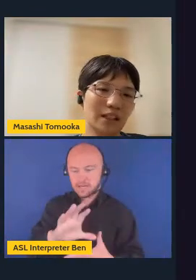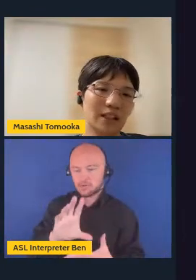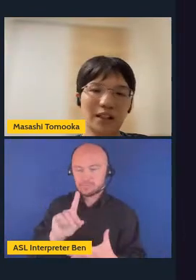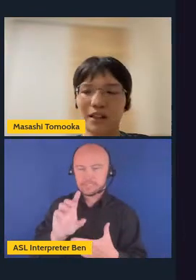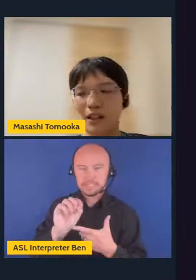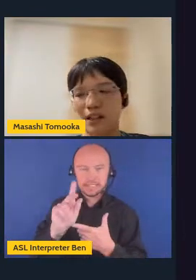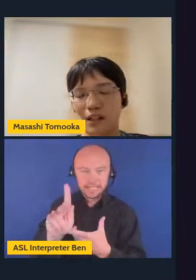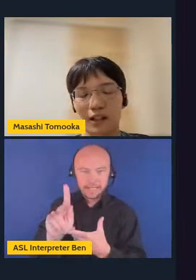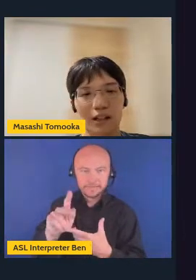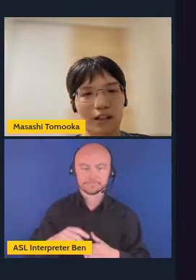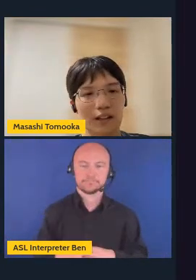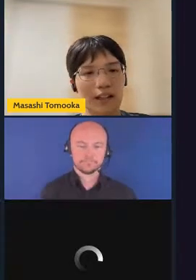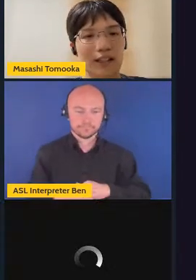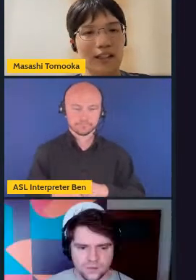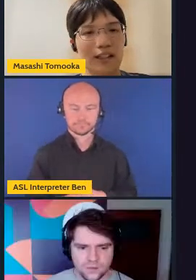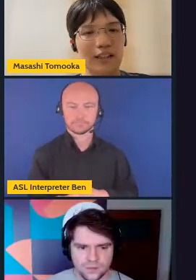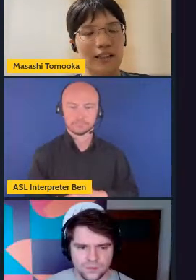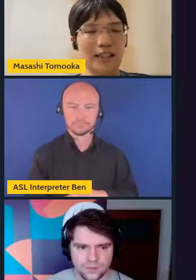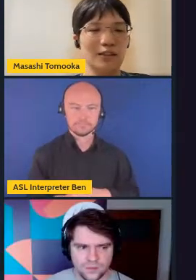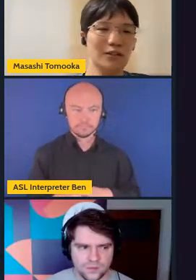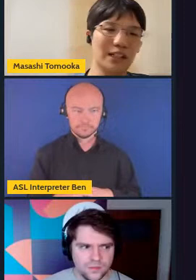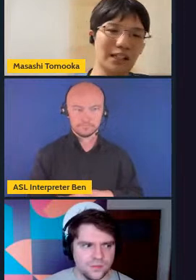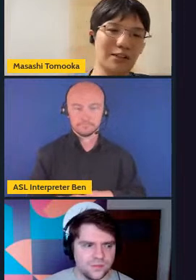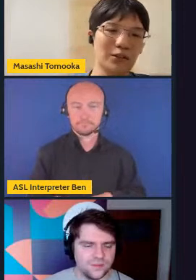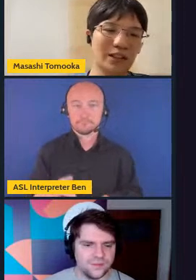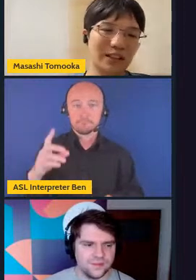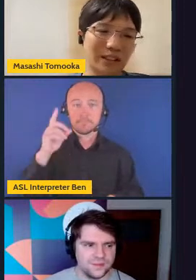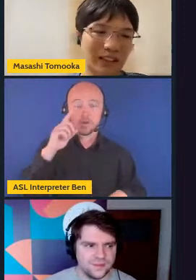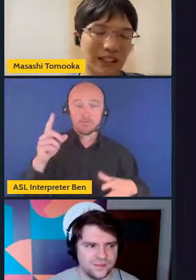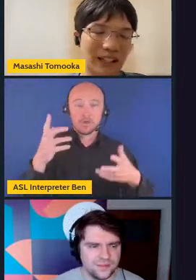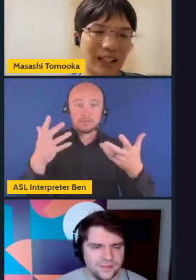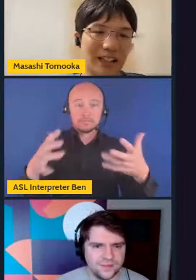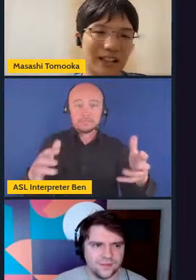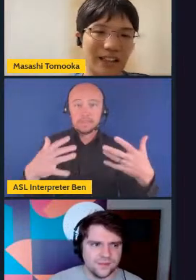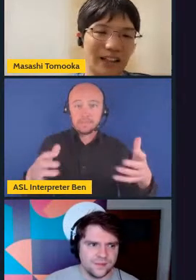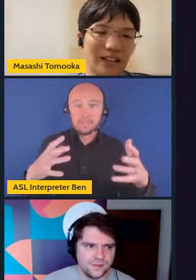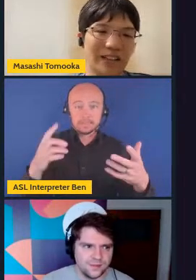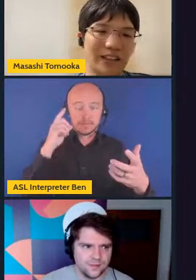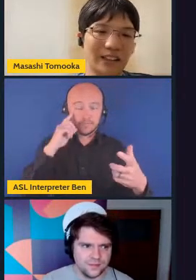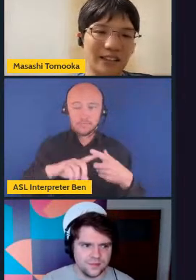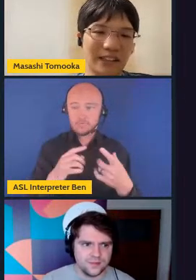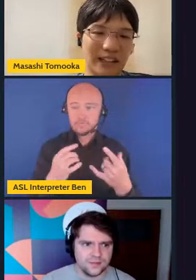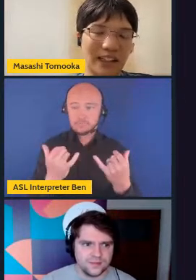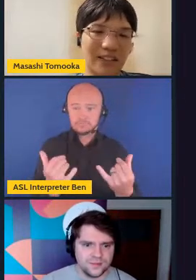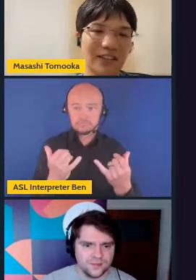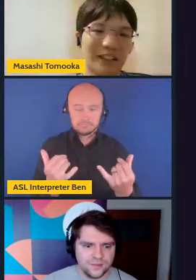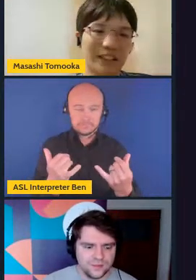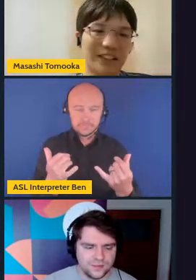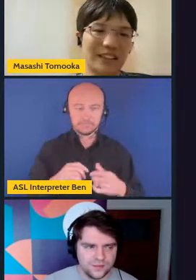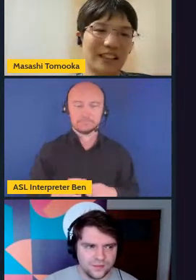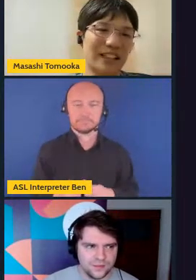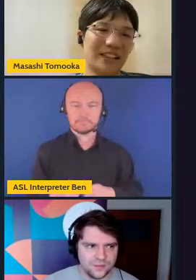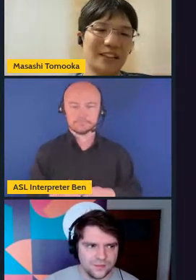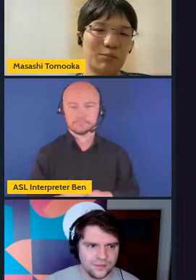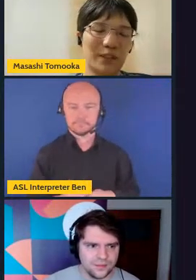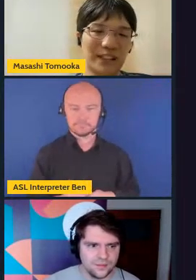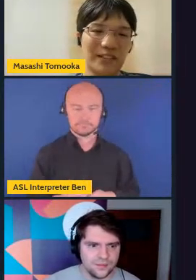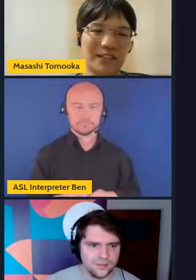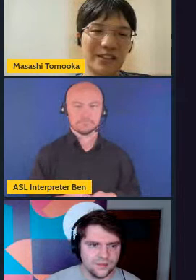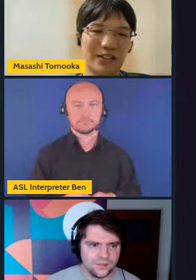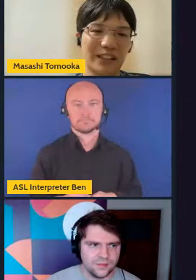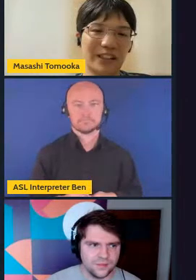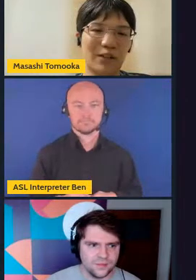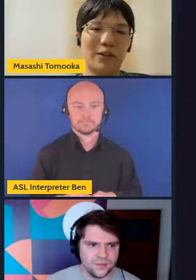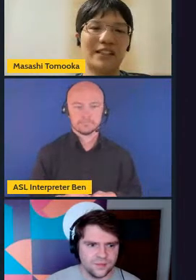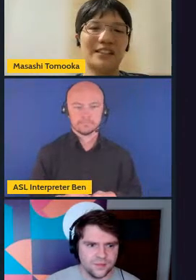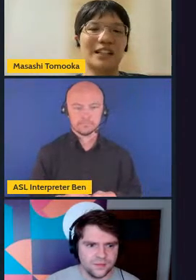effectively. Okay, that's all I want to tell in this slide. And the